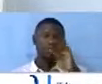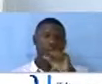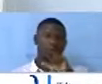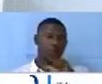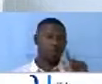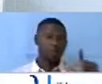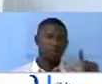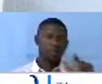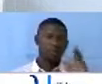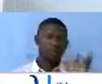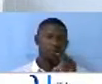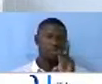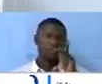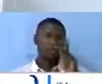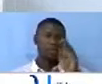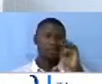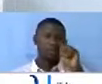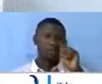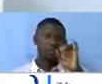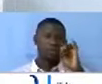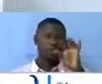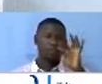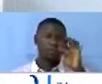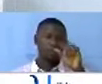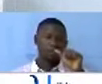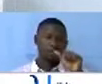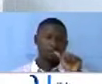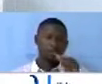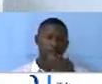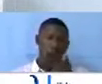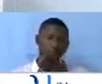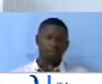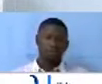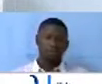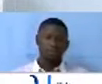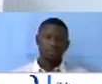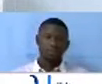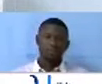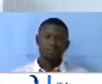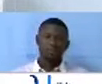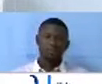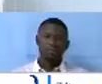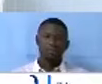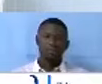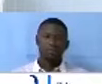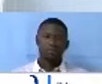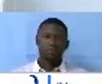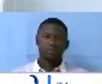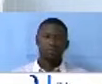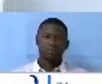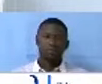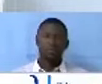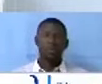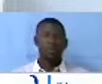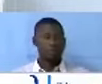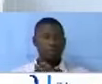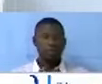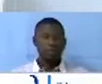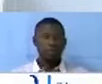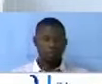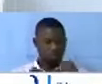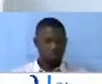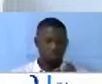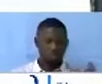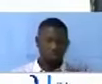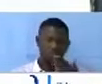Were you there? One for one. Yes. Well, then you could not have been to the panel on the 28th of